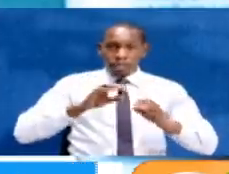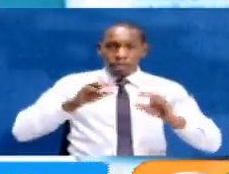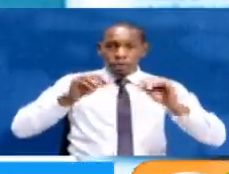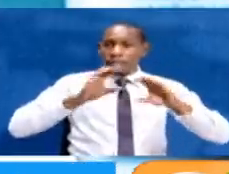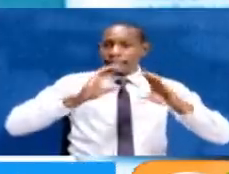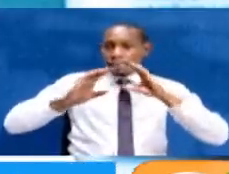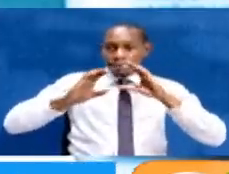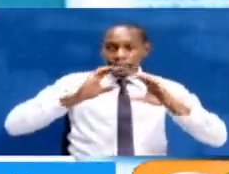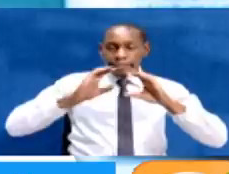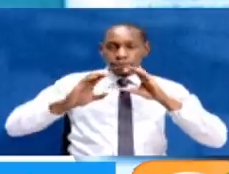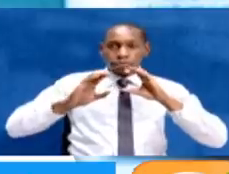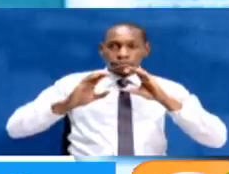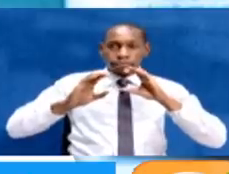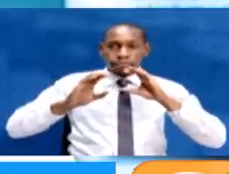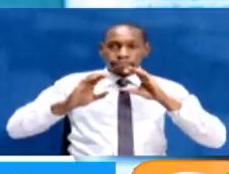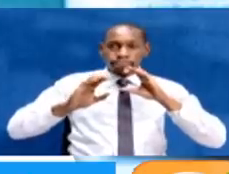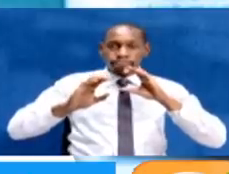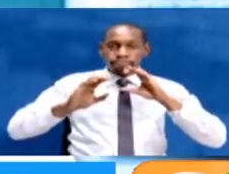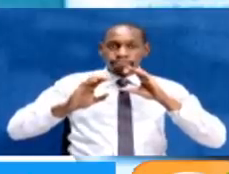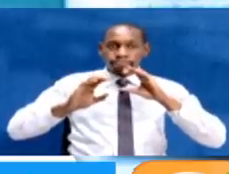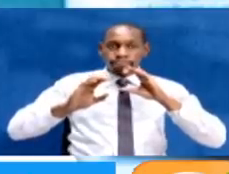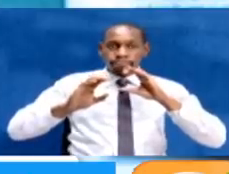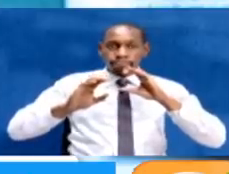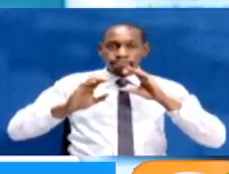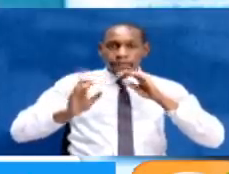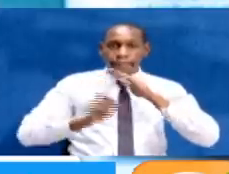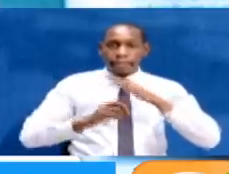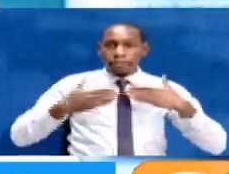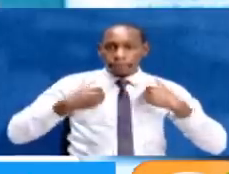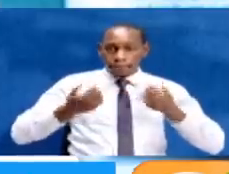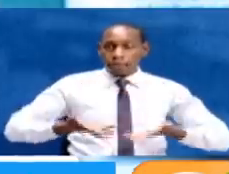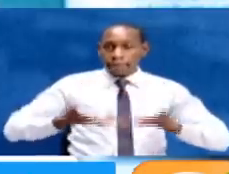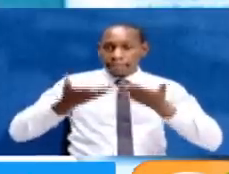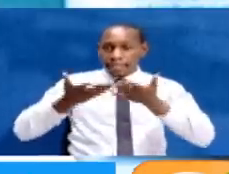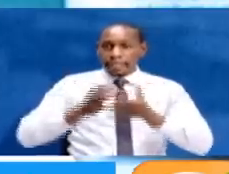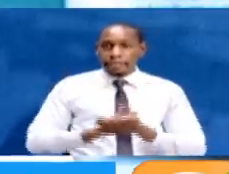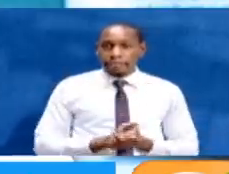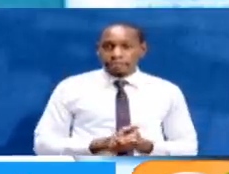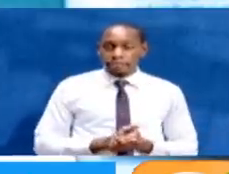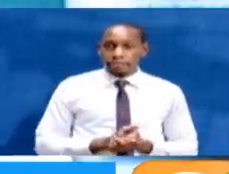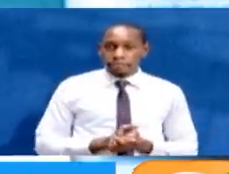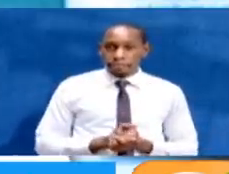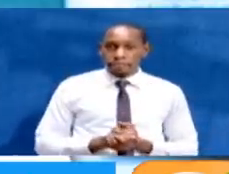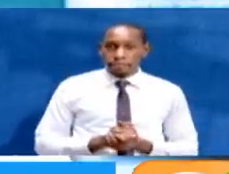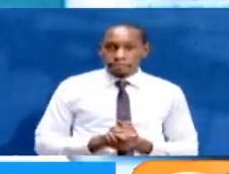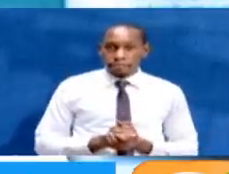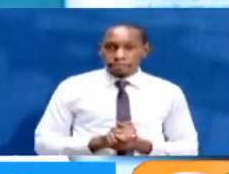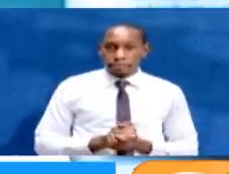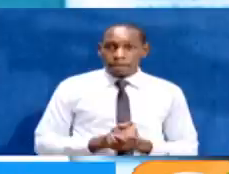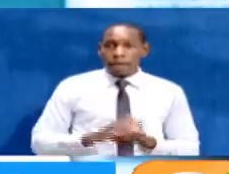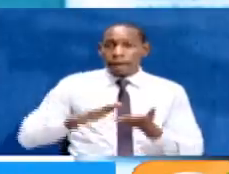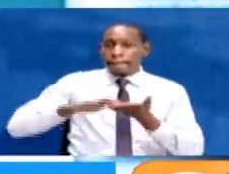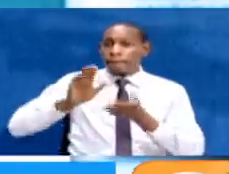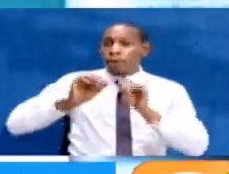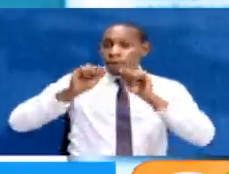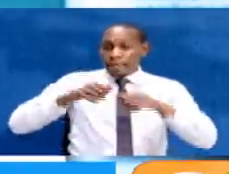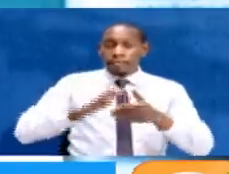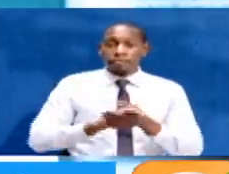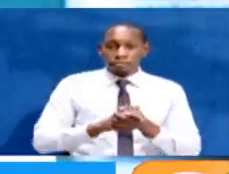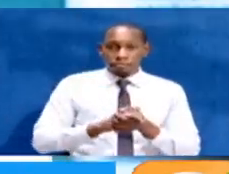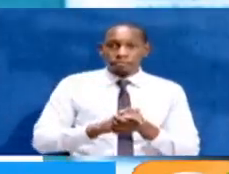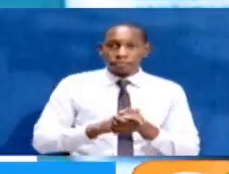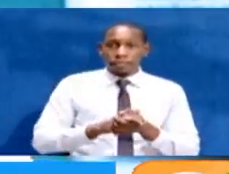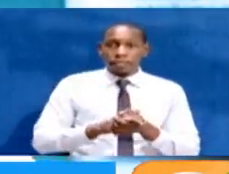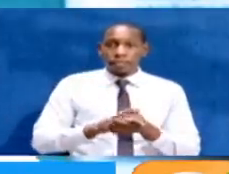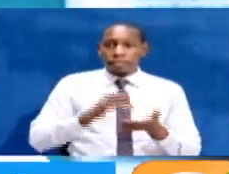communication that is coming out of the Ministry of Health. I mean, there is a lot that can be given to them in